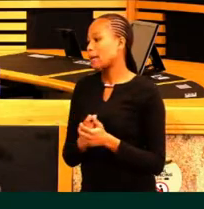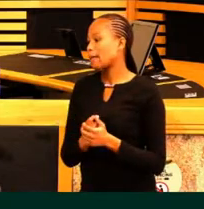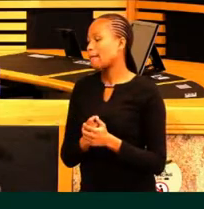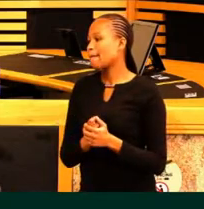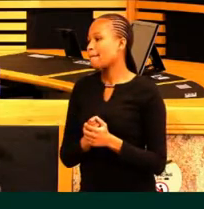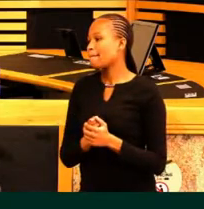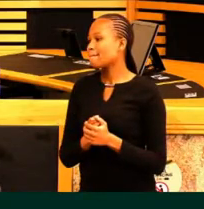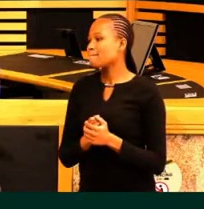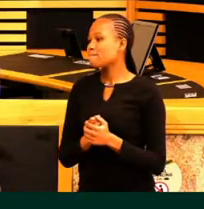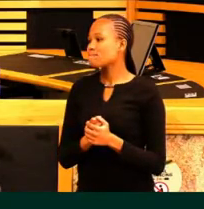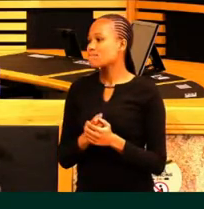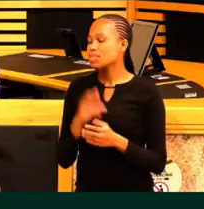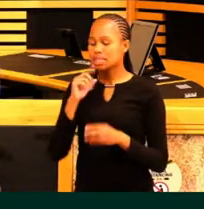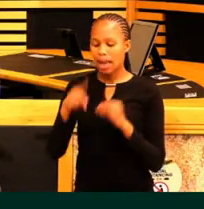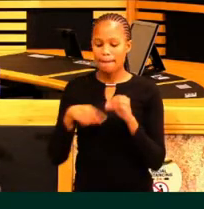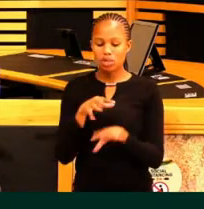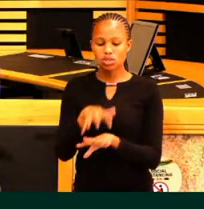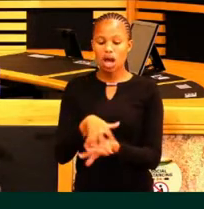agriculture